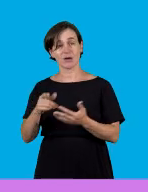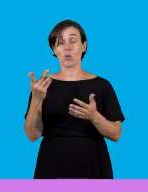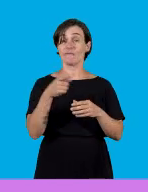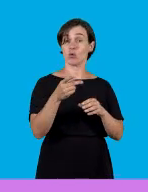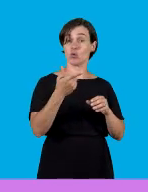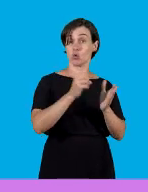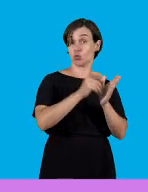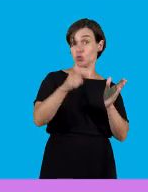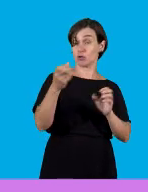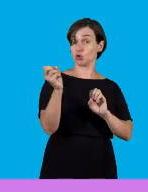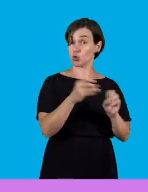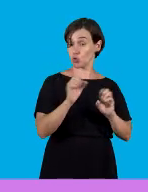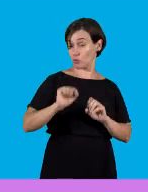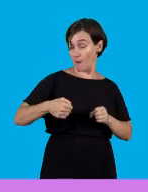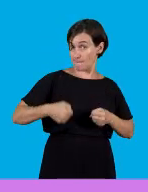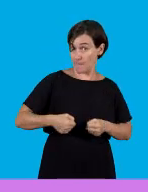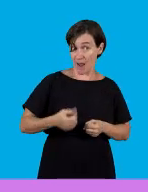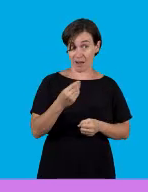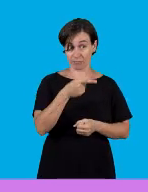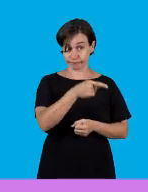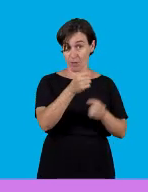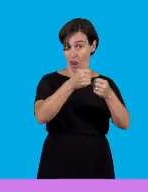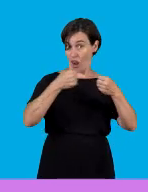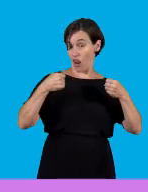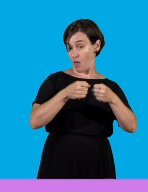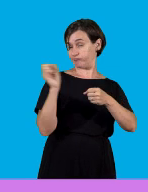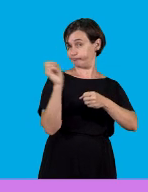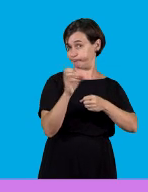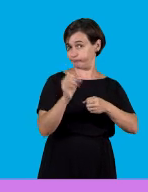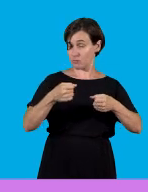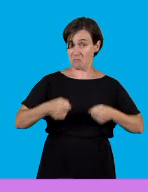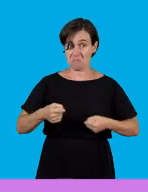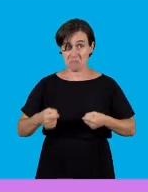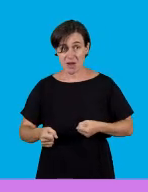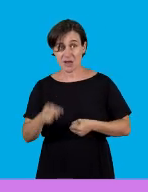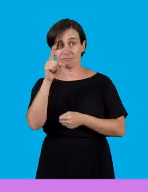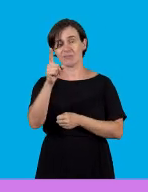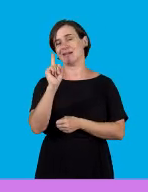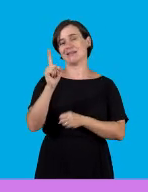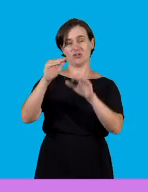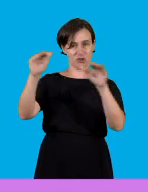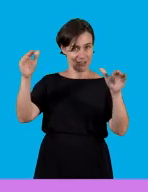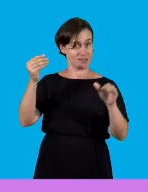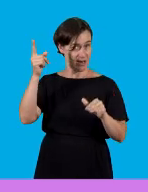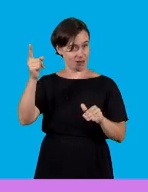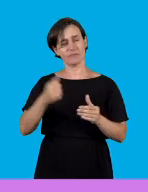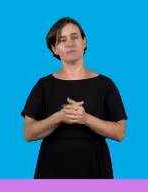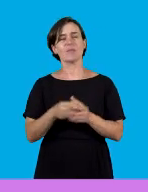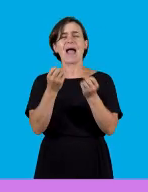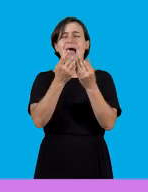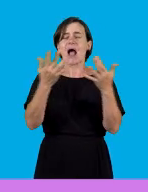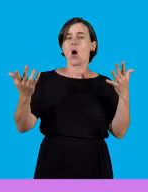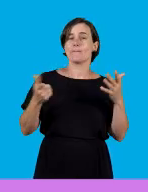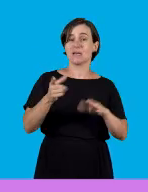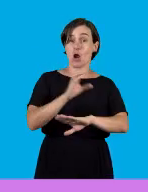bags and books. We've got a whiteboard, a door, and the teacher's desk. So how many computer stations are in this class? The